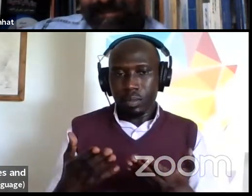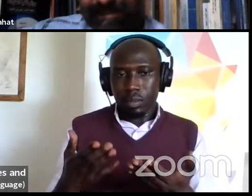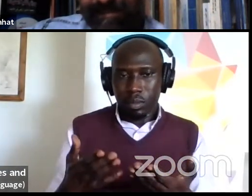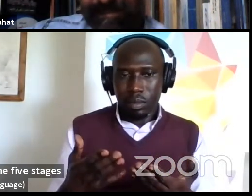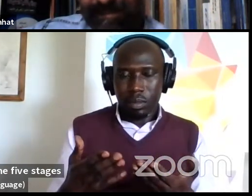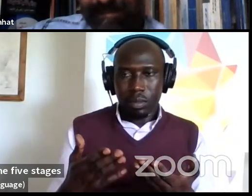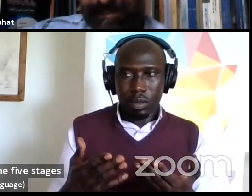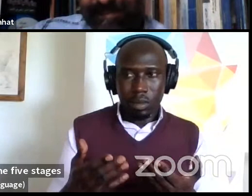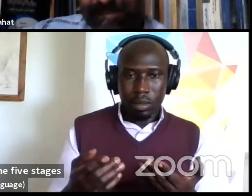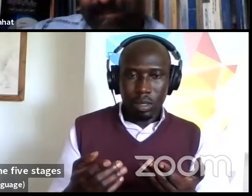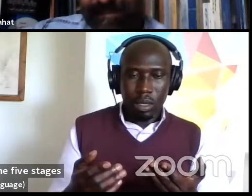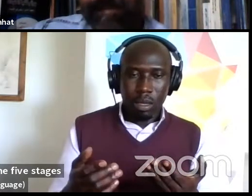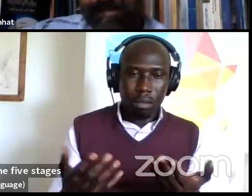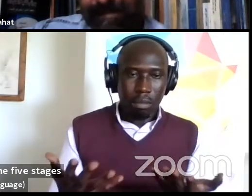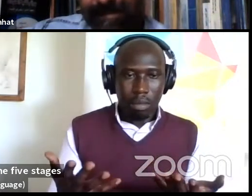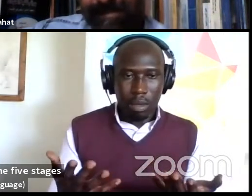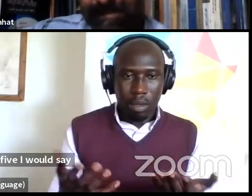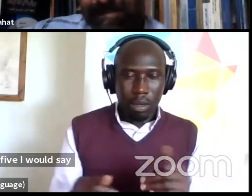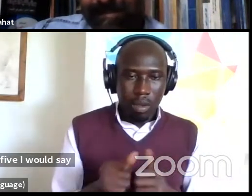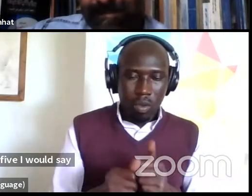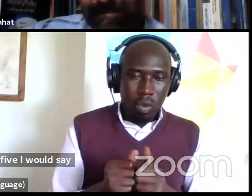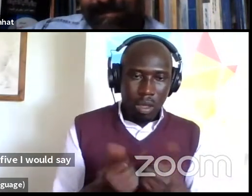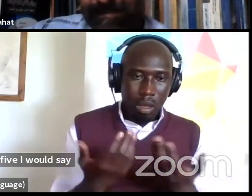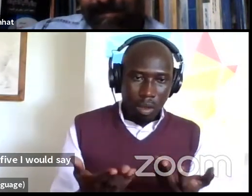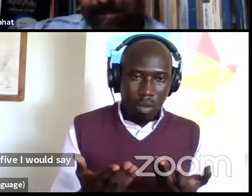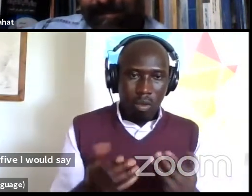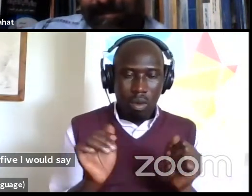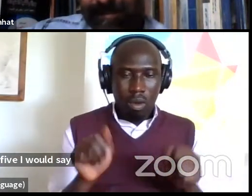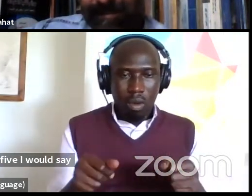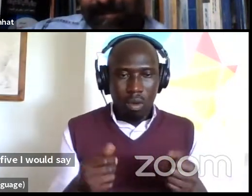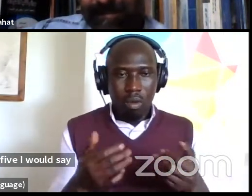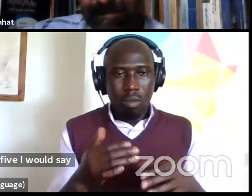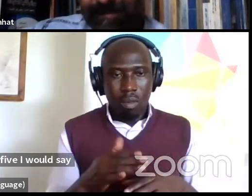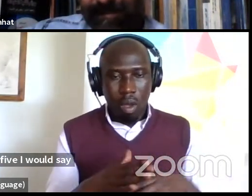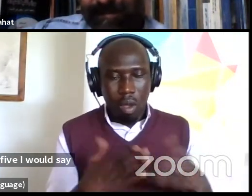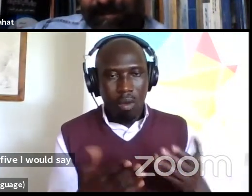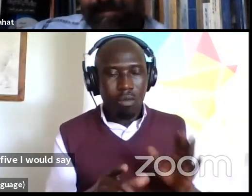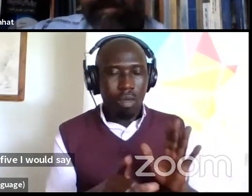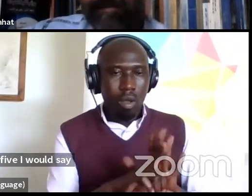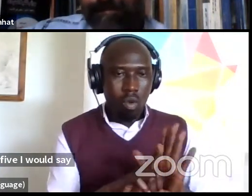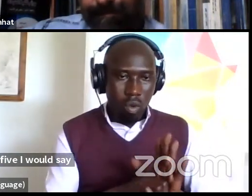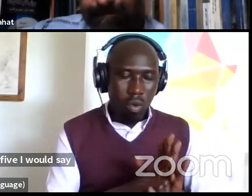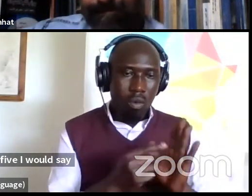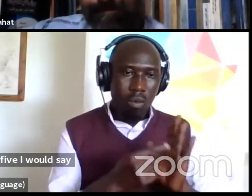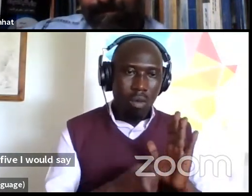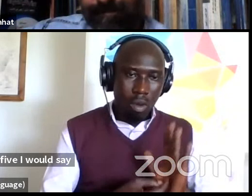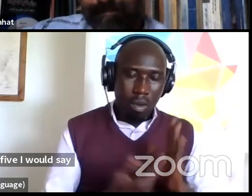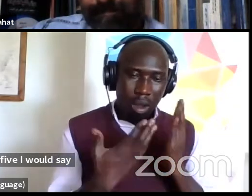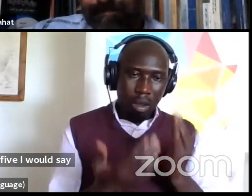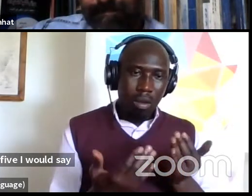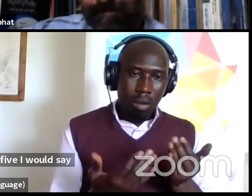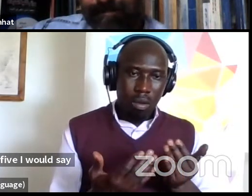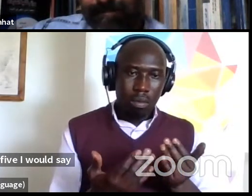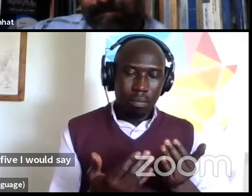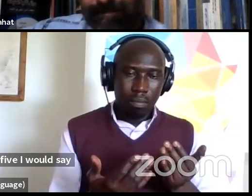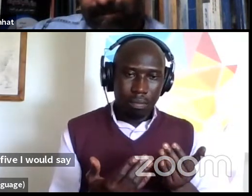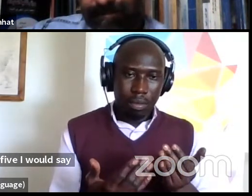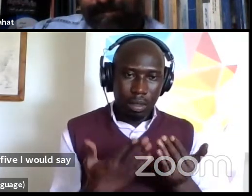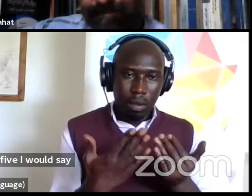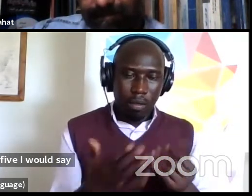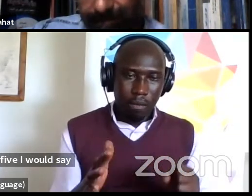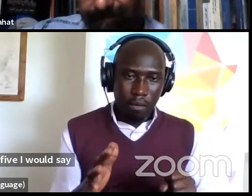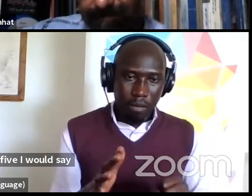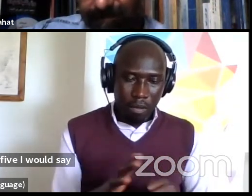say, between which way we go. We go more into restrictions, or we go into more